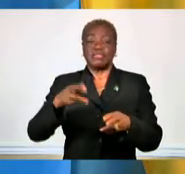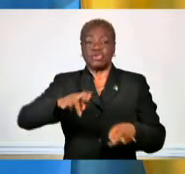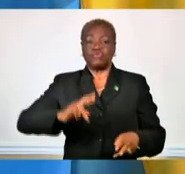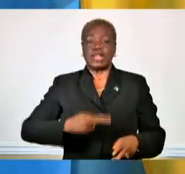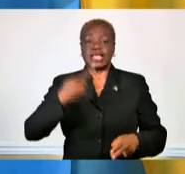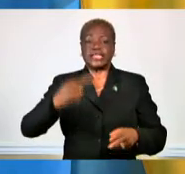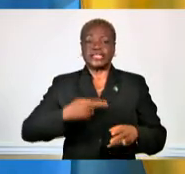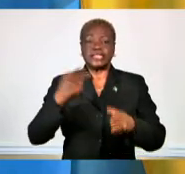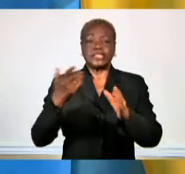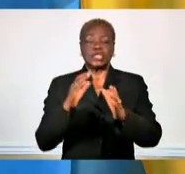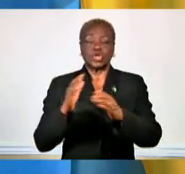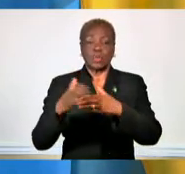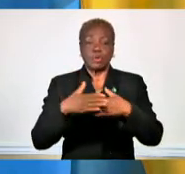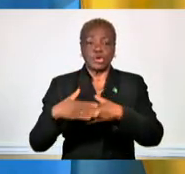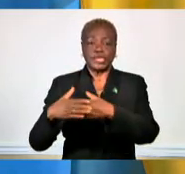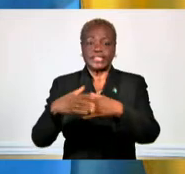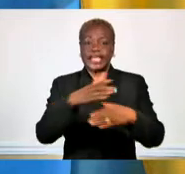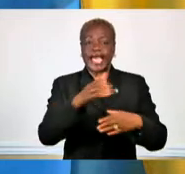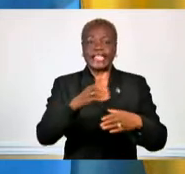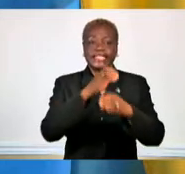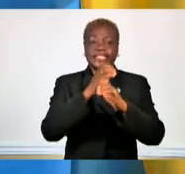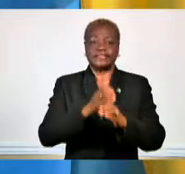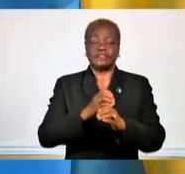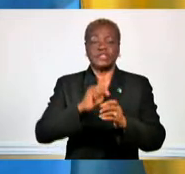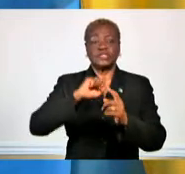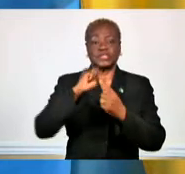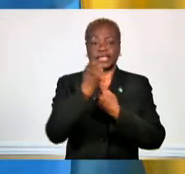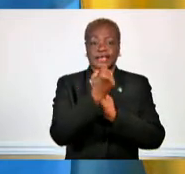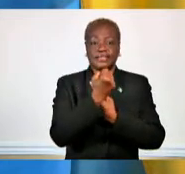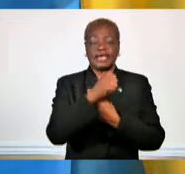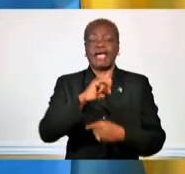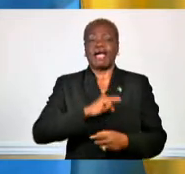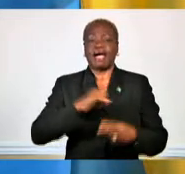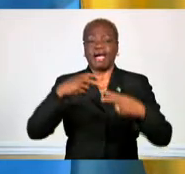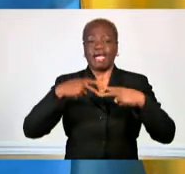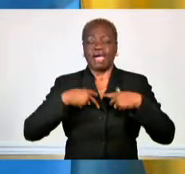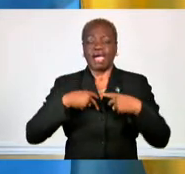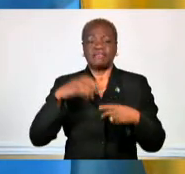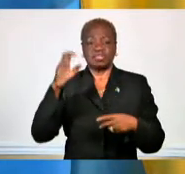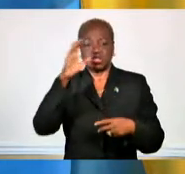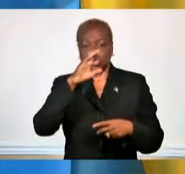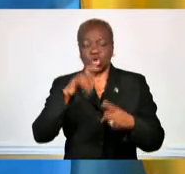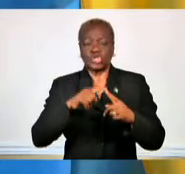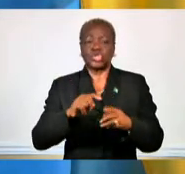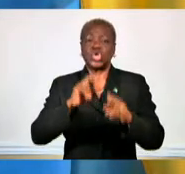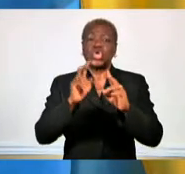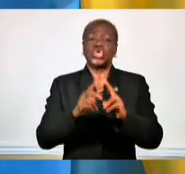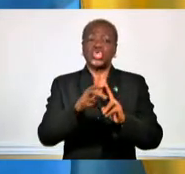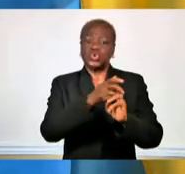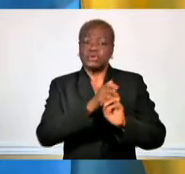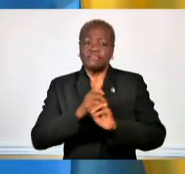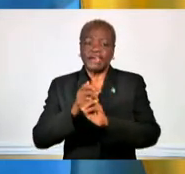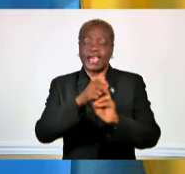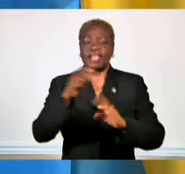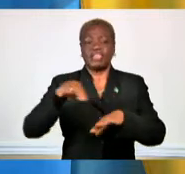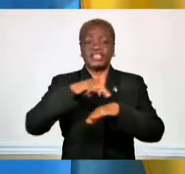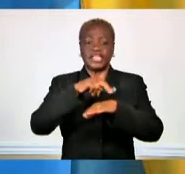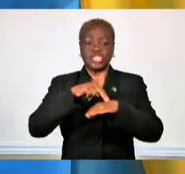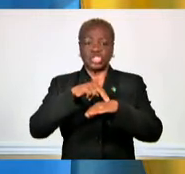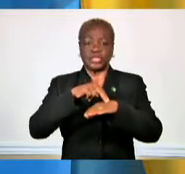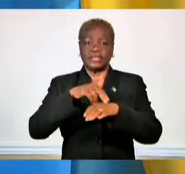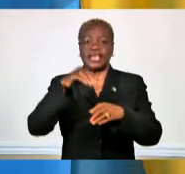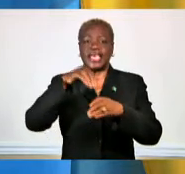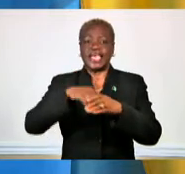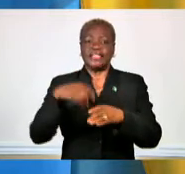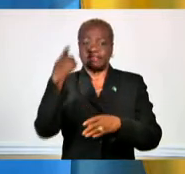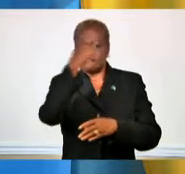community and civil society. I have sought to unify the nation in the face